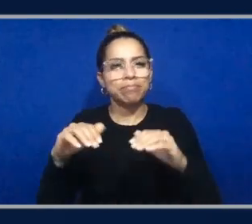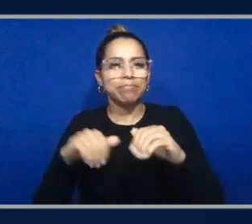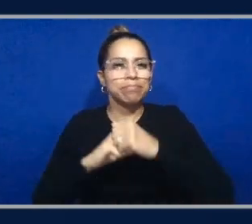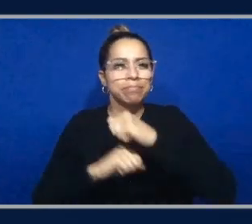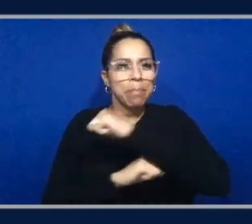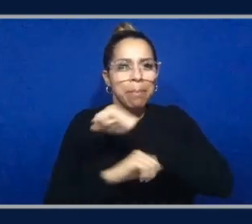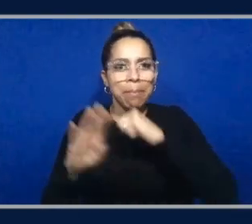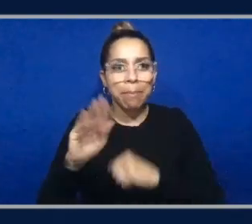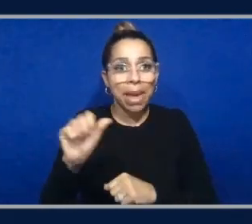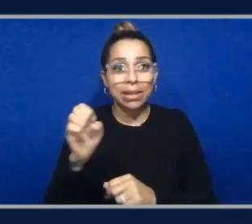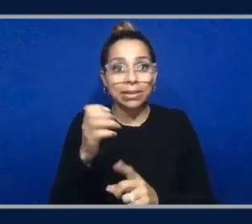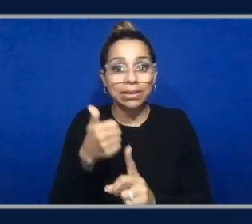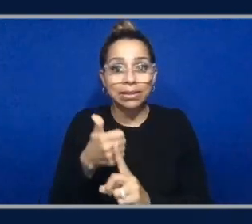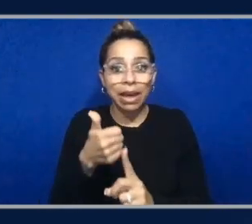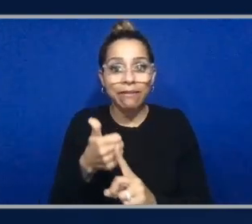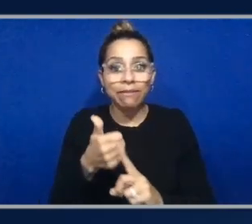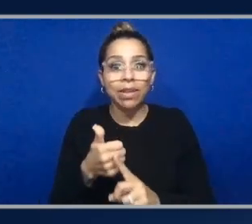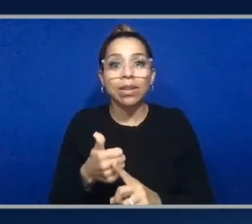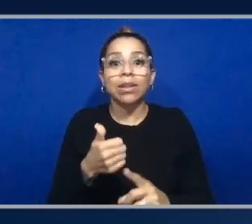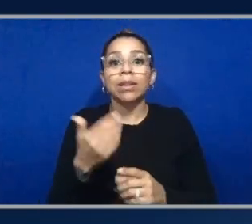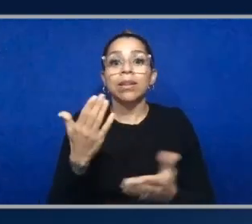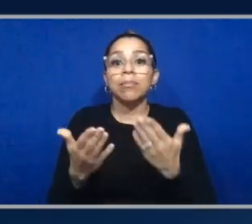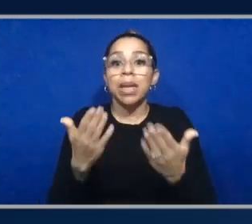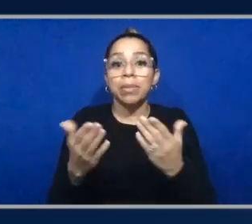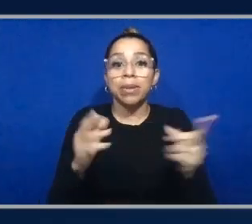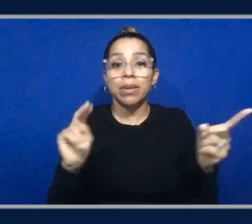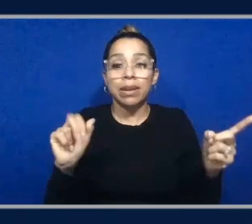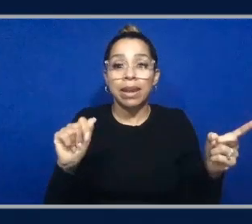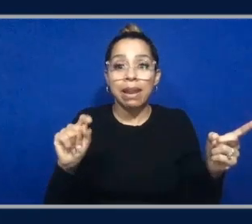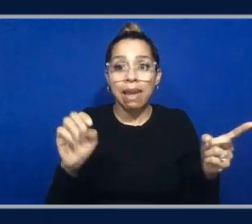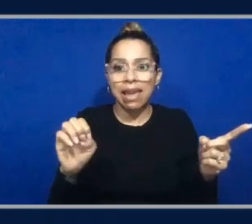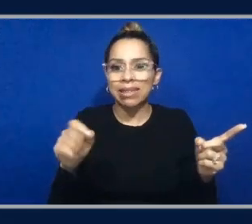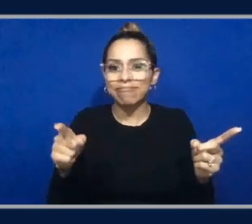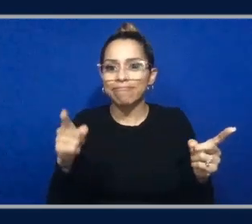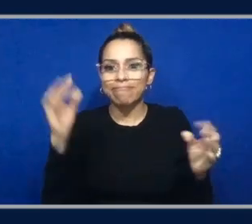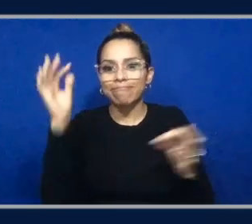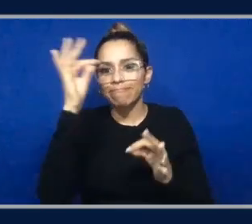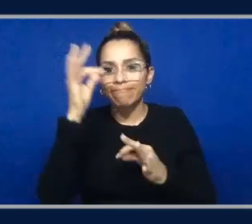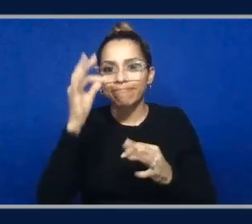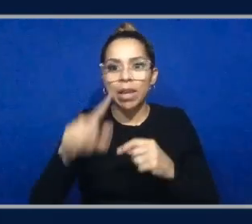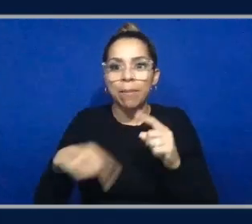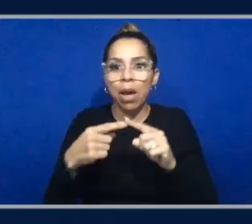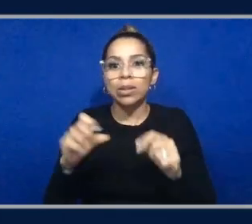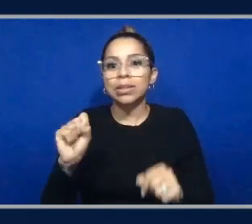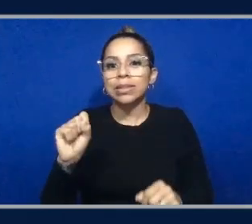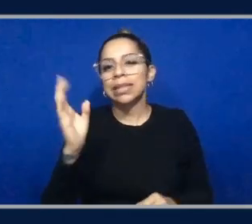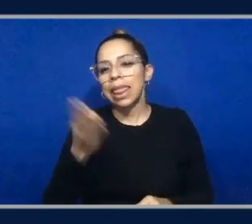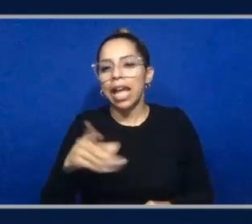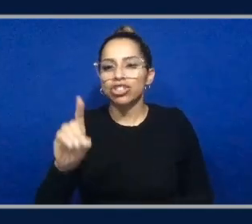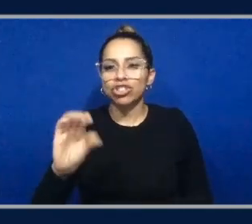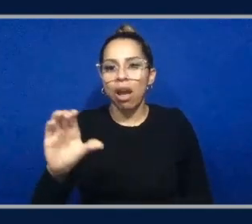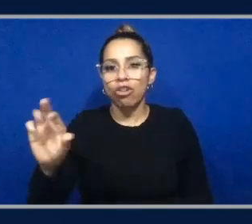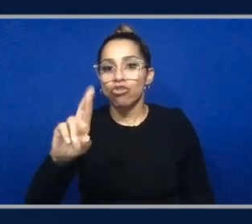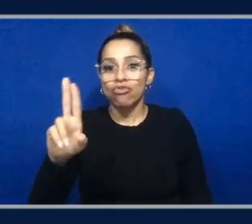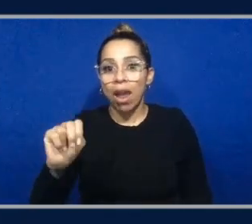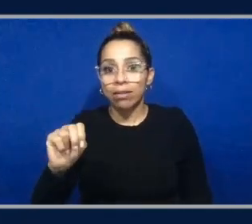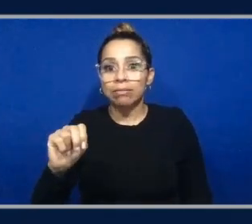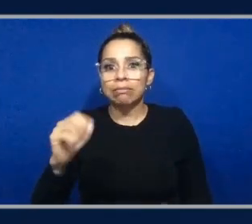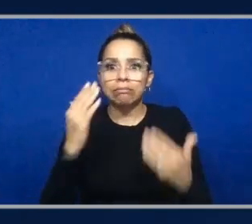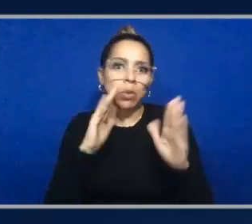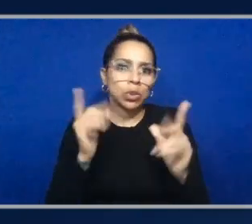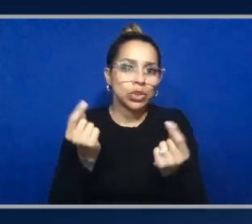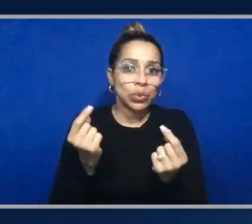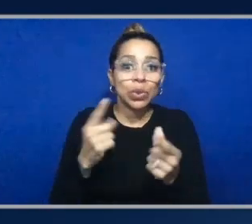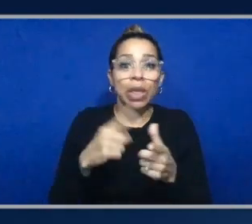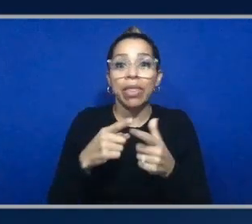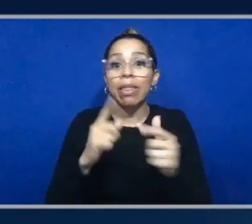he didn't know what it did. Yeah. And then he can read through the README and he gets a very good summary. And we've realized, as we've been developing these agents, that one of the things that AI is really good at